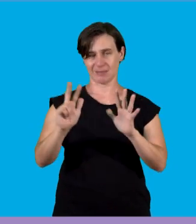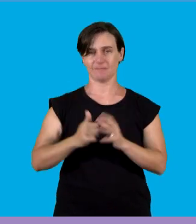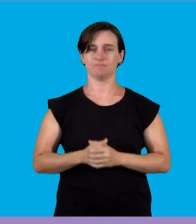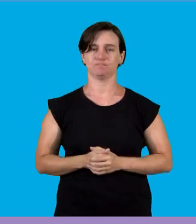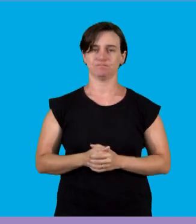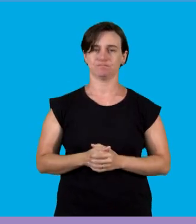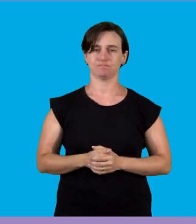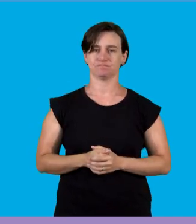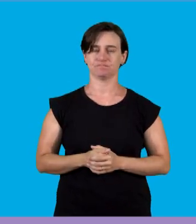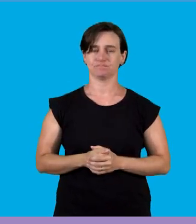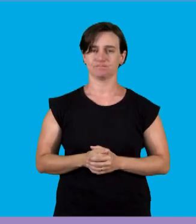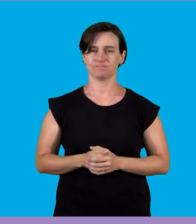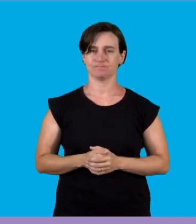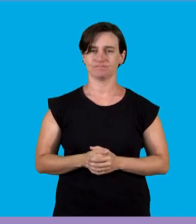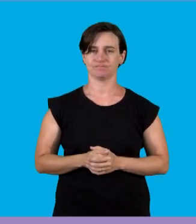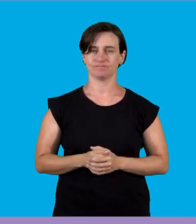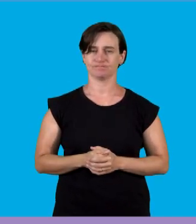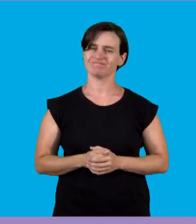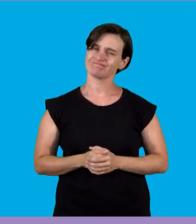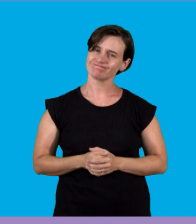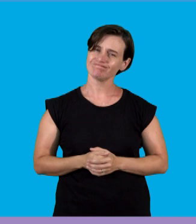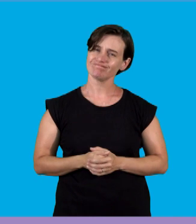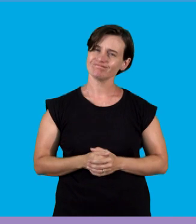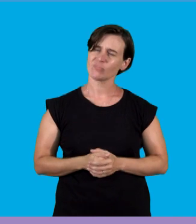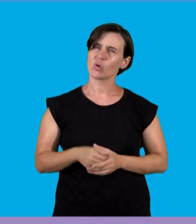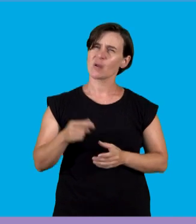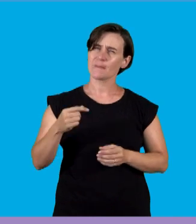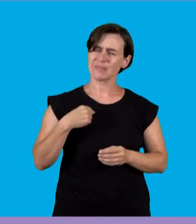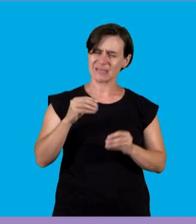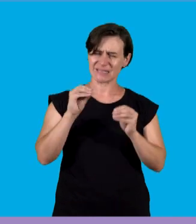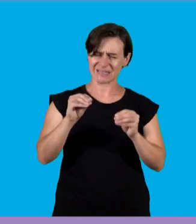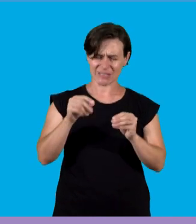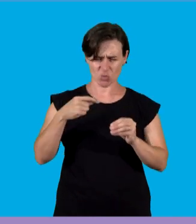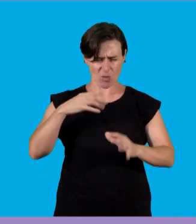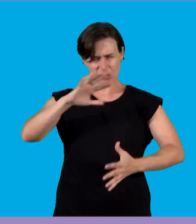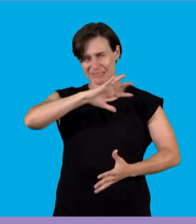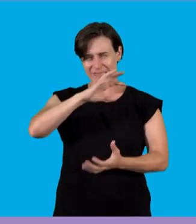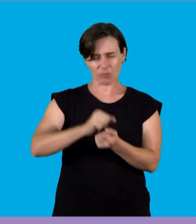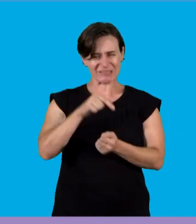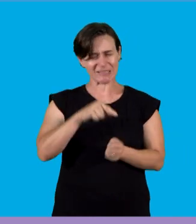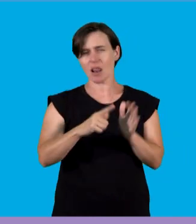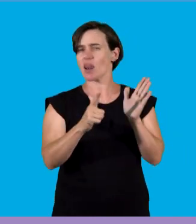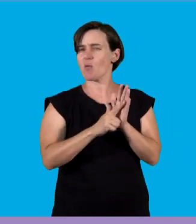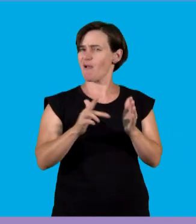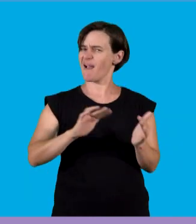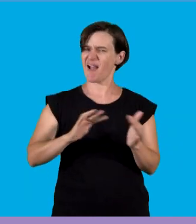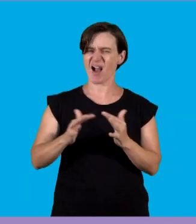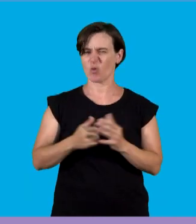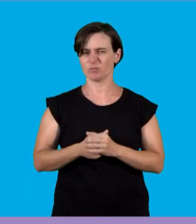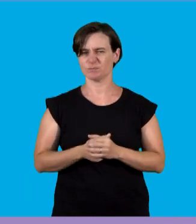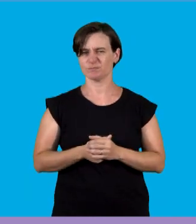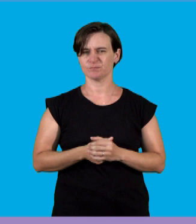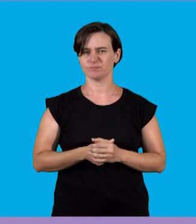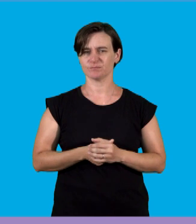an 8. So how can we summarize this whole law? we